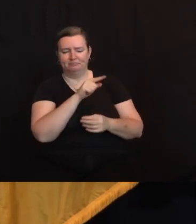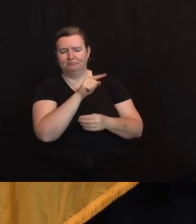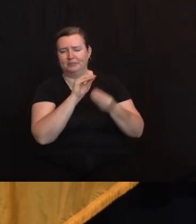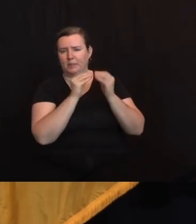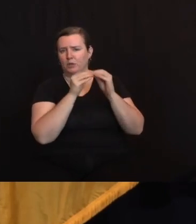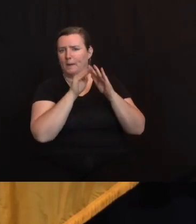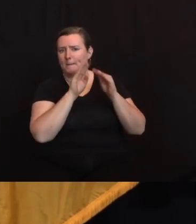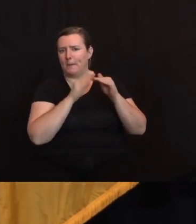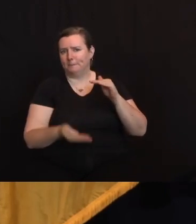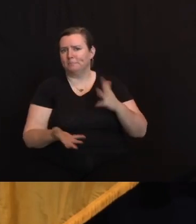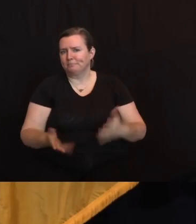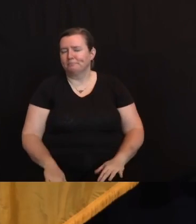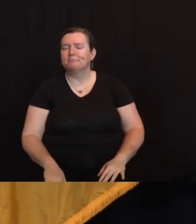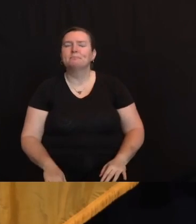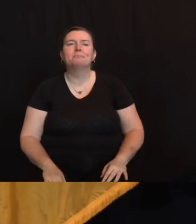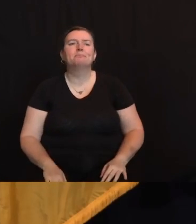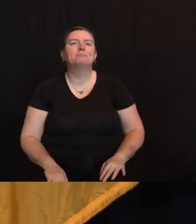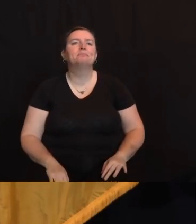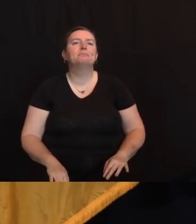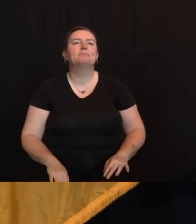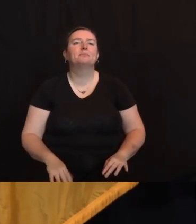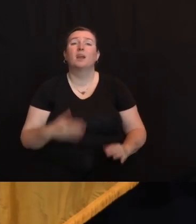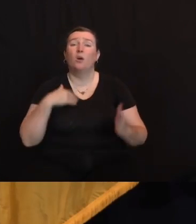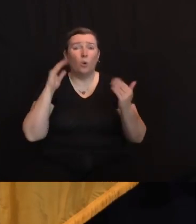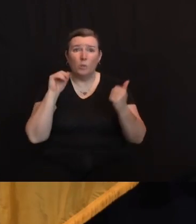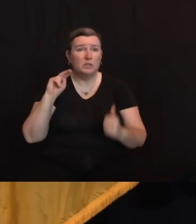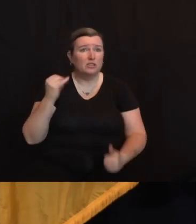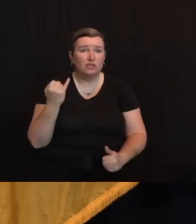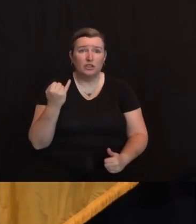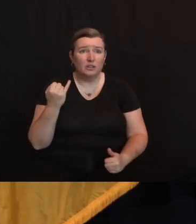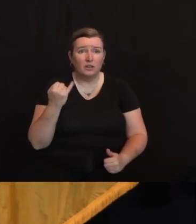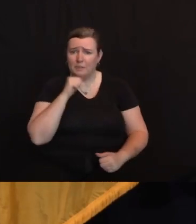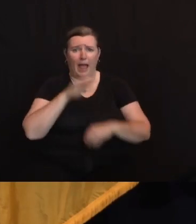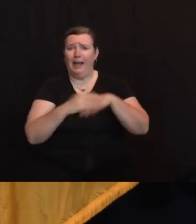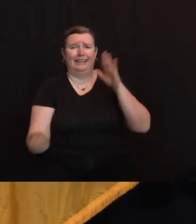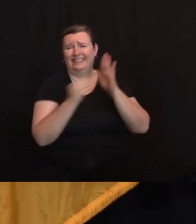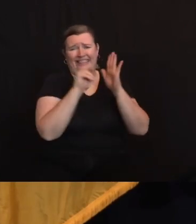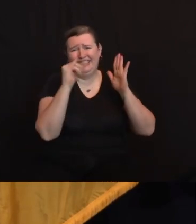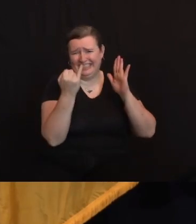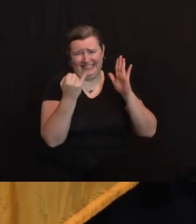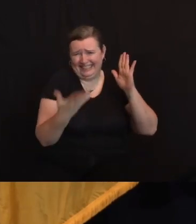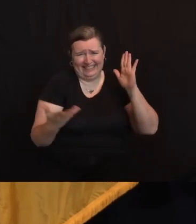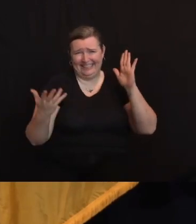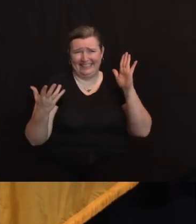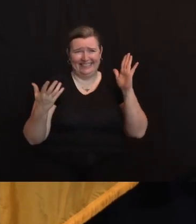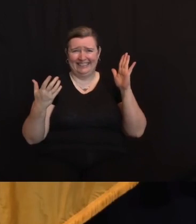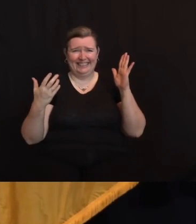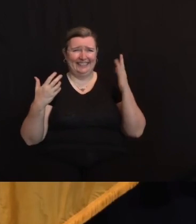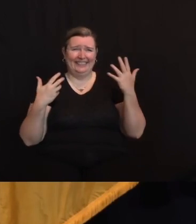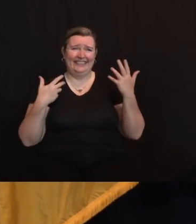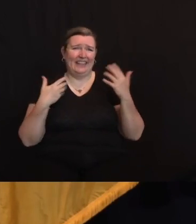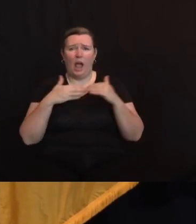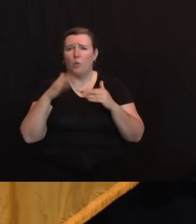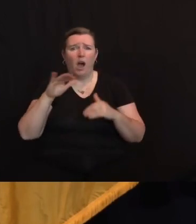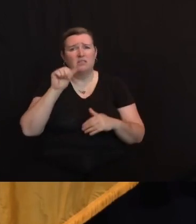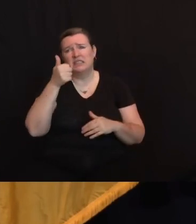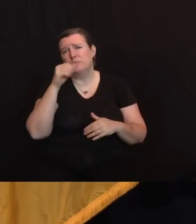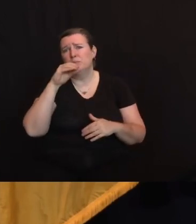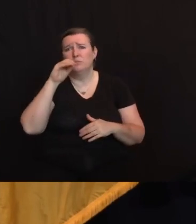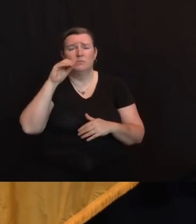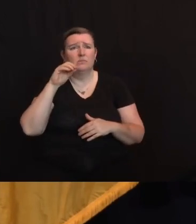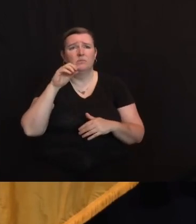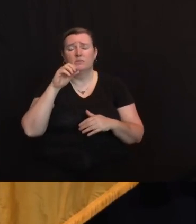I hope we're not in this place again. Please God that we don't get to more than 10 per 100,000 or more than a 10%